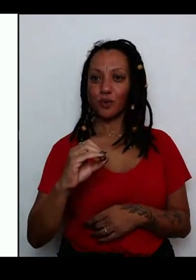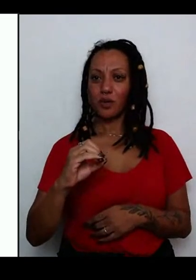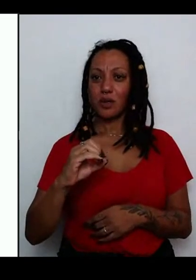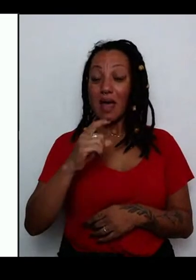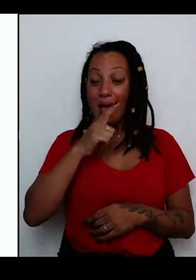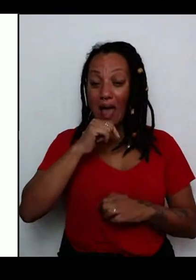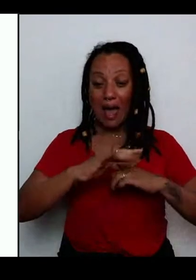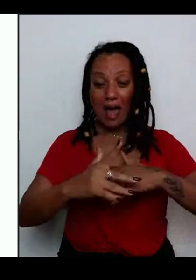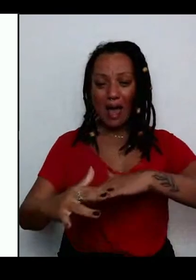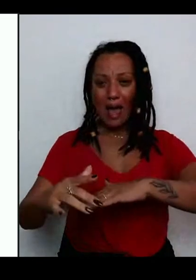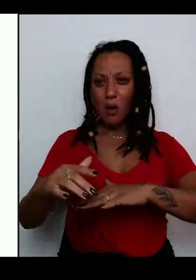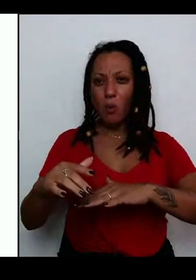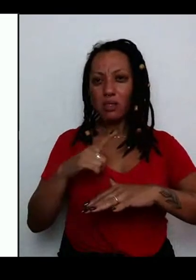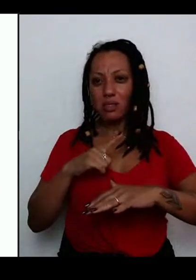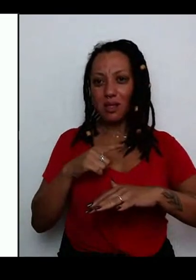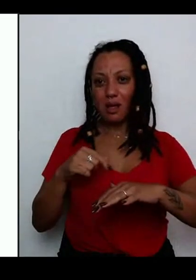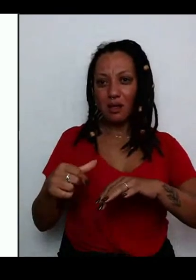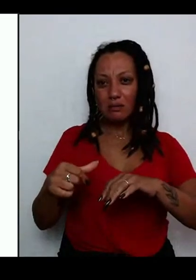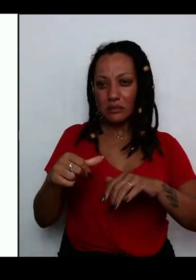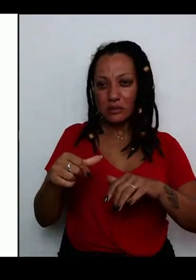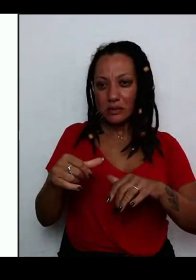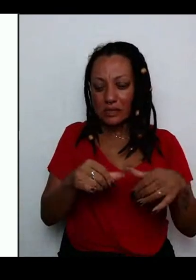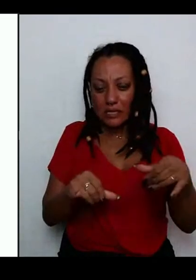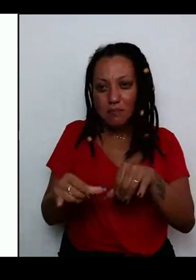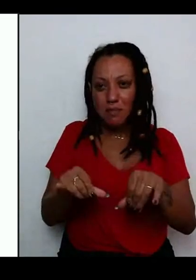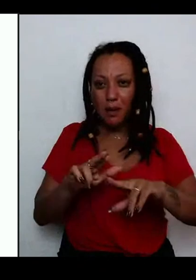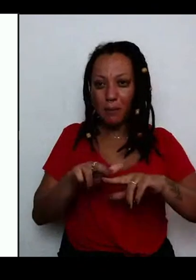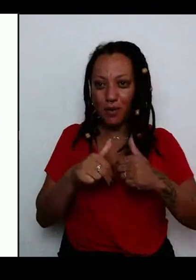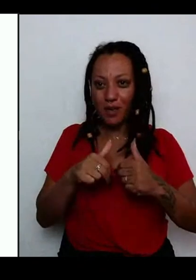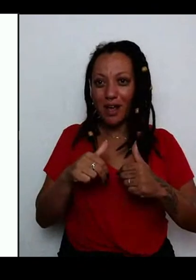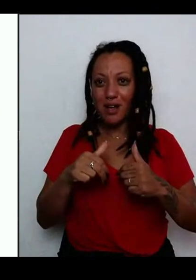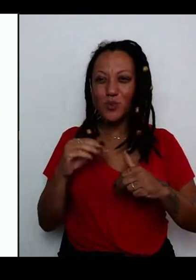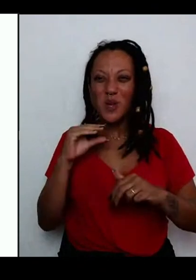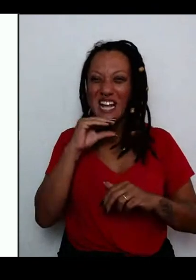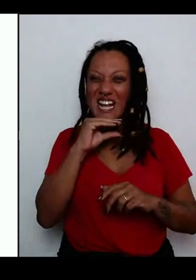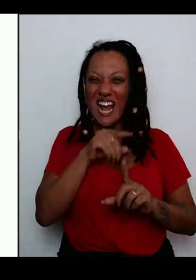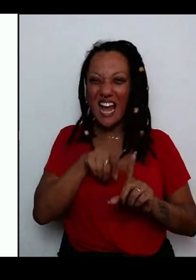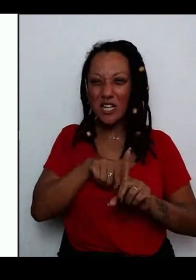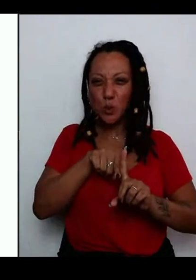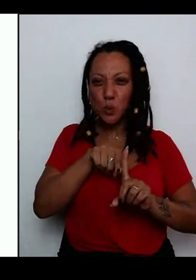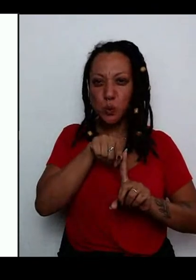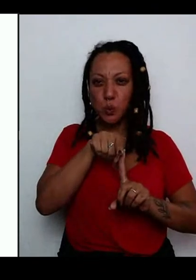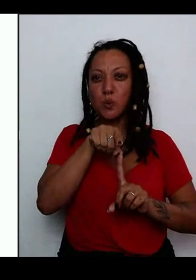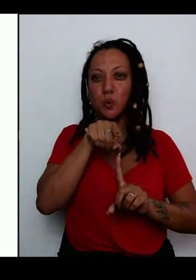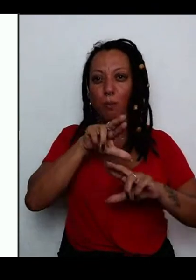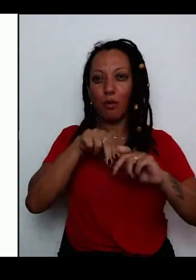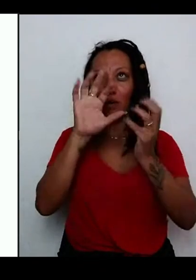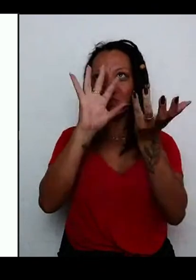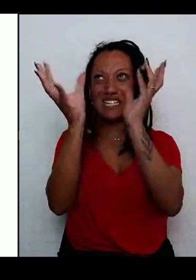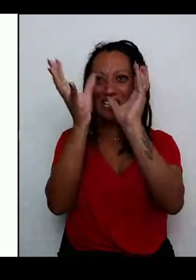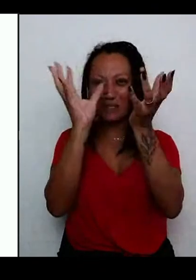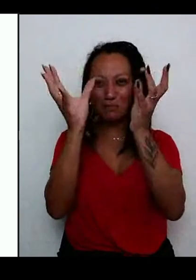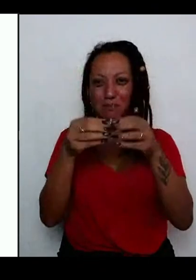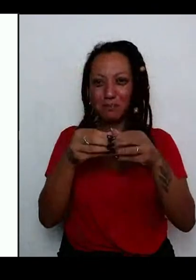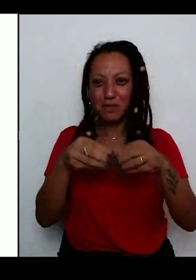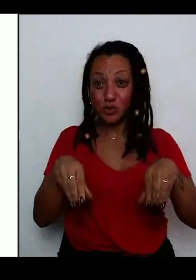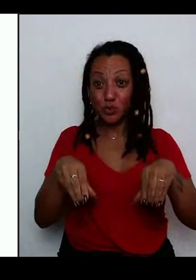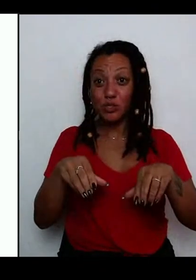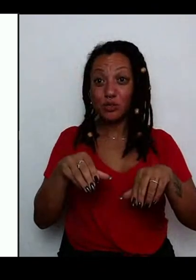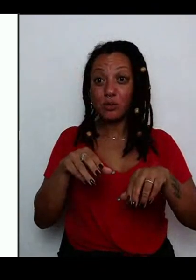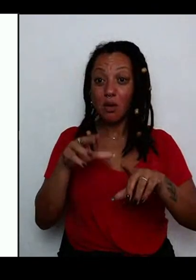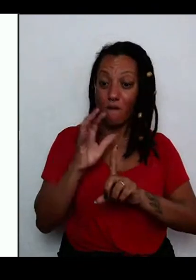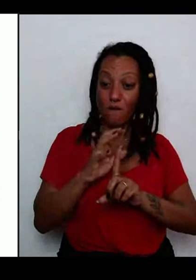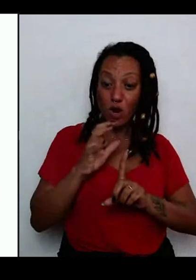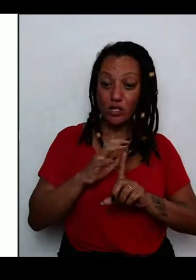by warming ocean temperatures due to the climate disaster permeate water and skin all of these forces at